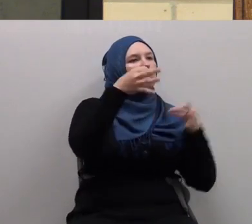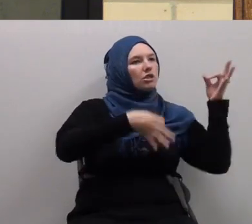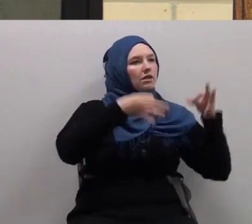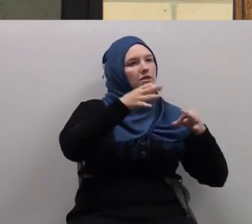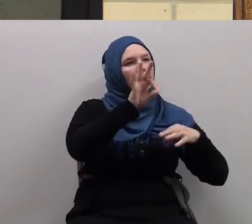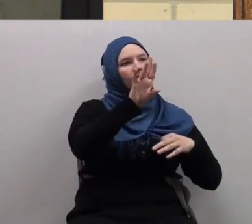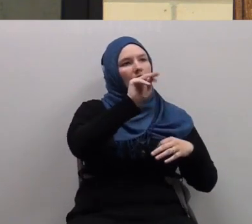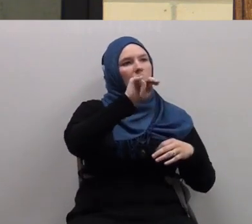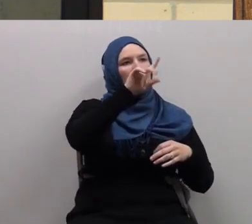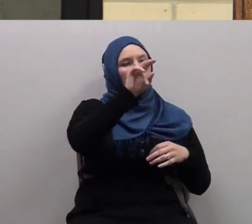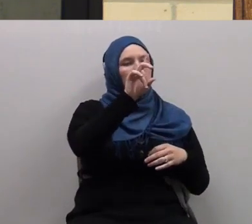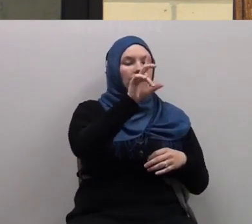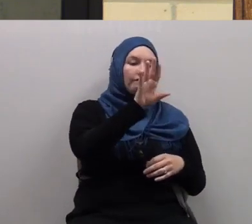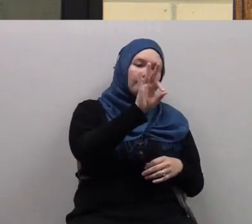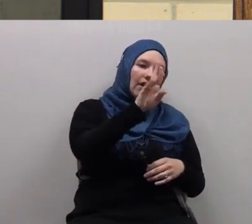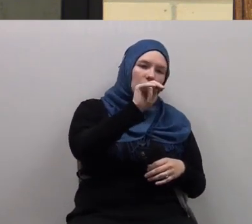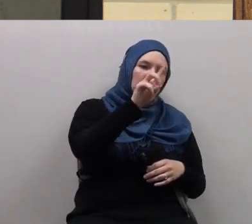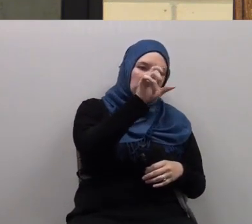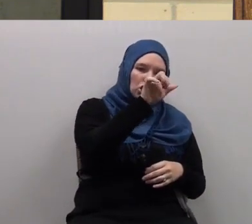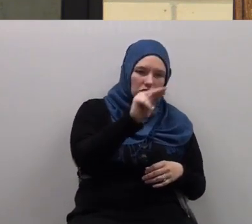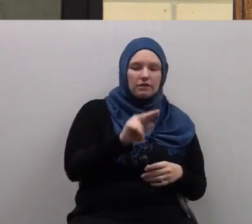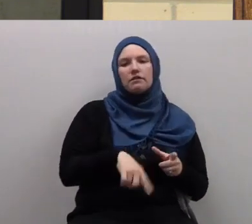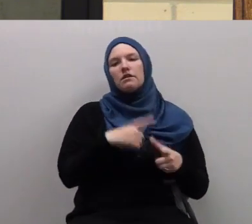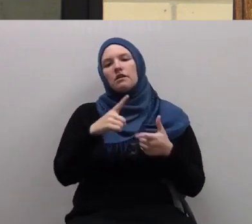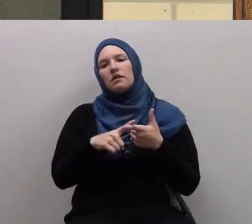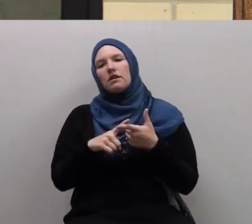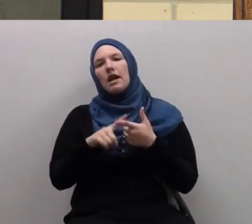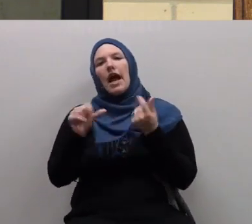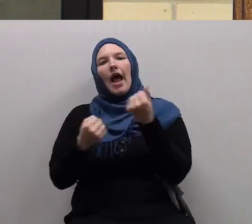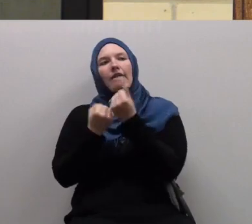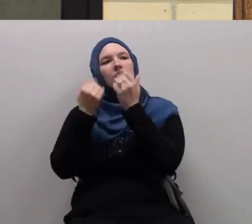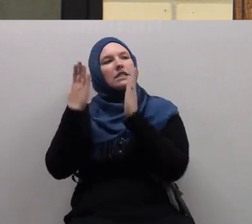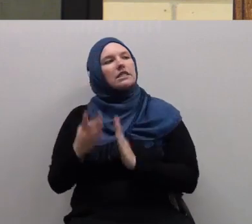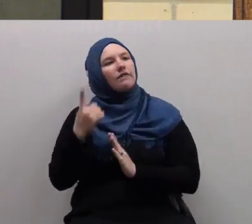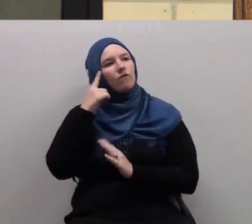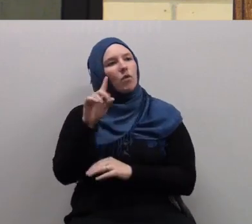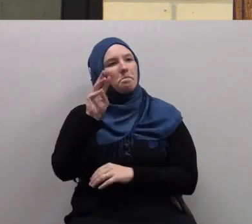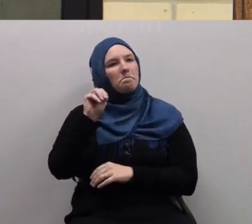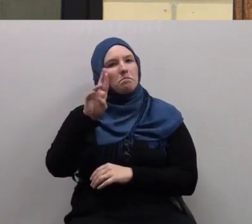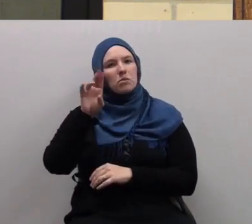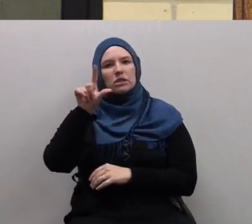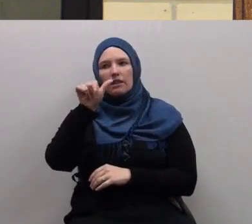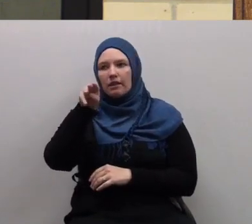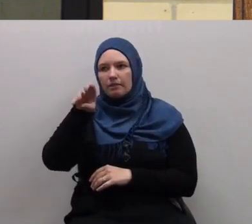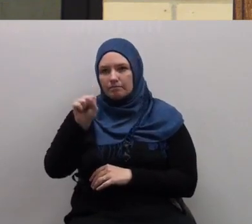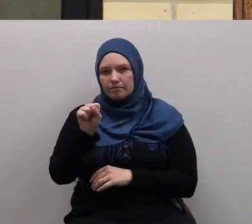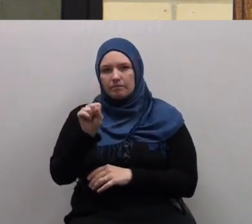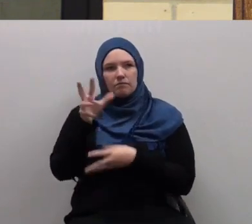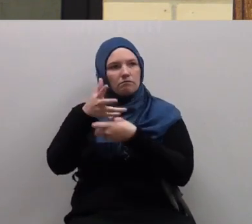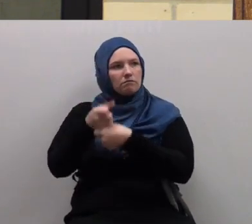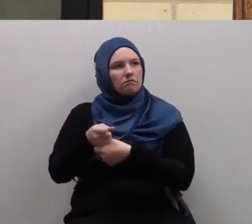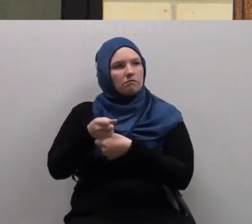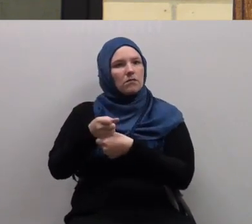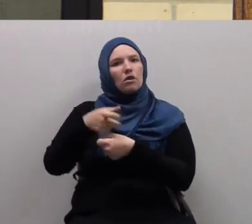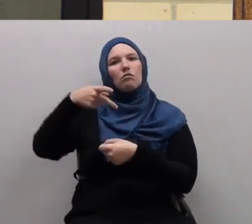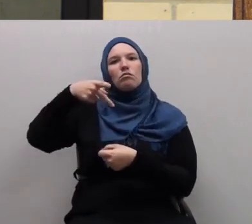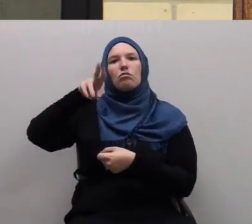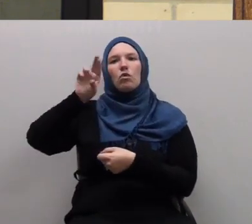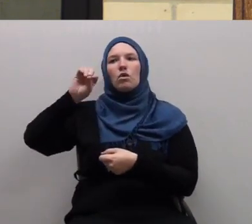Project Support and Legal Advocacy for Muslims, which is acronym is Project